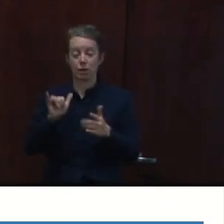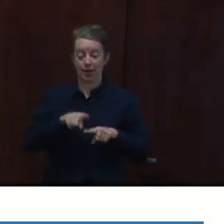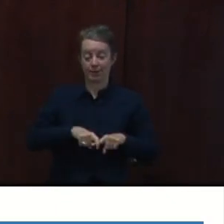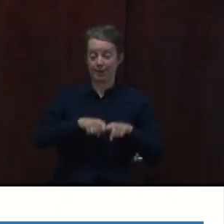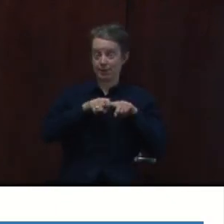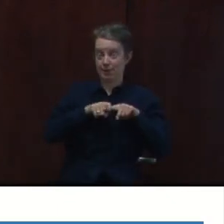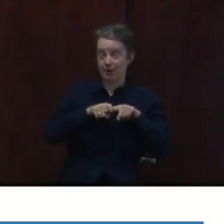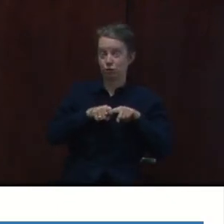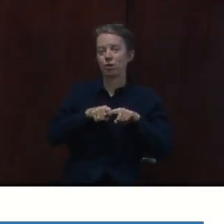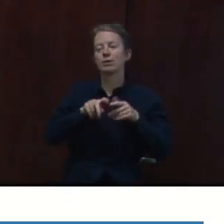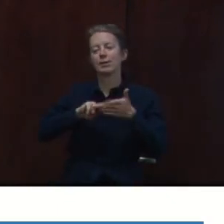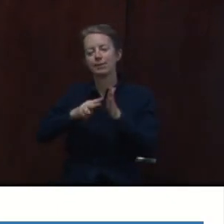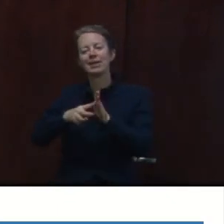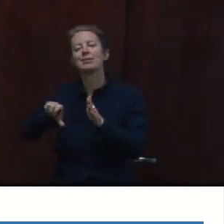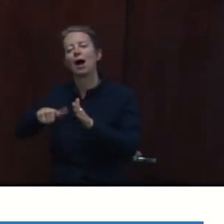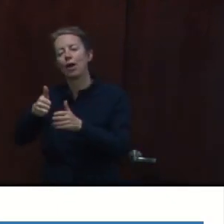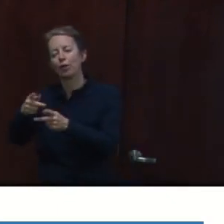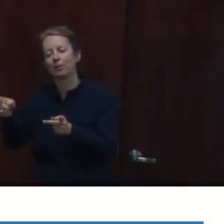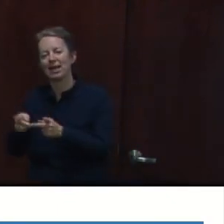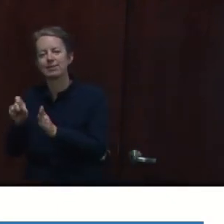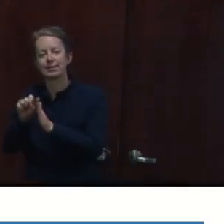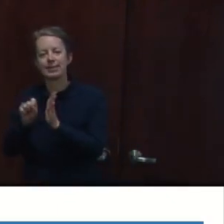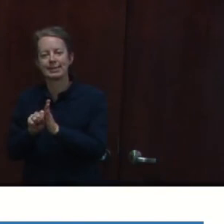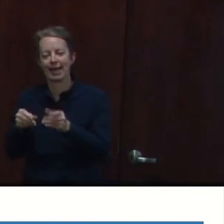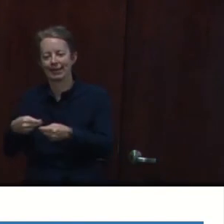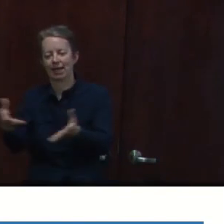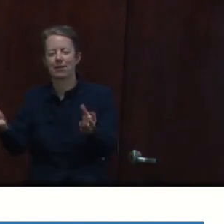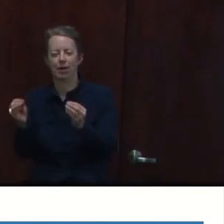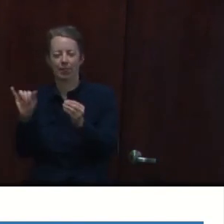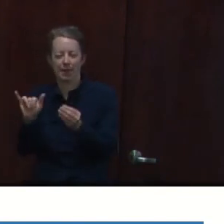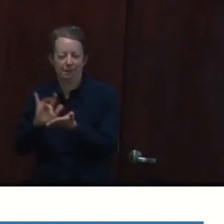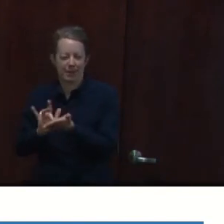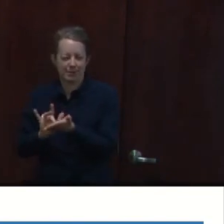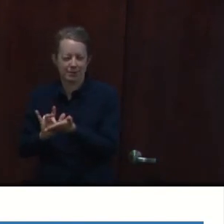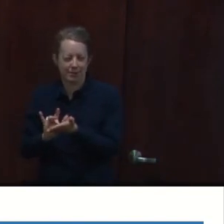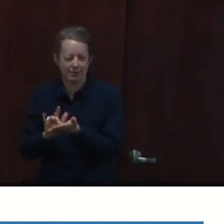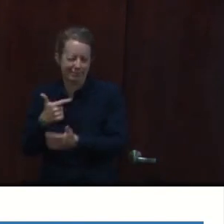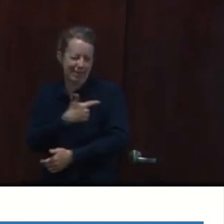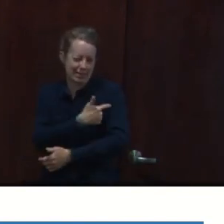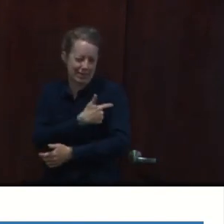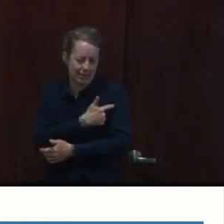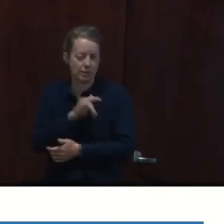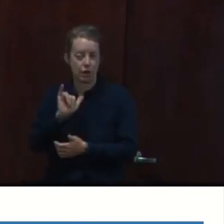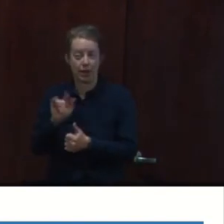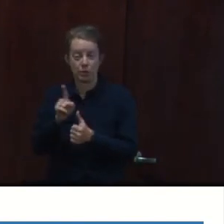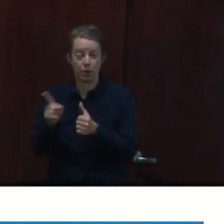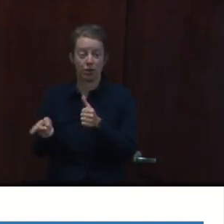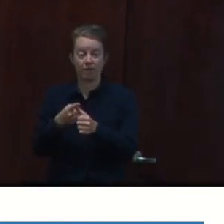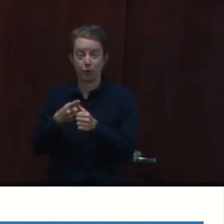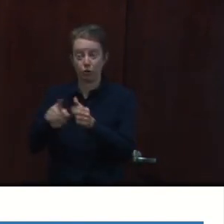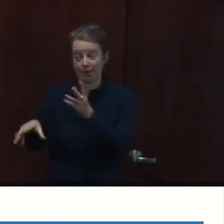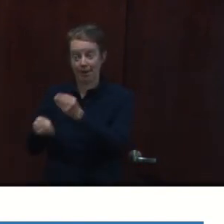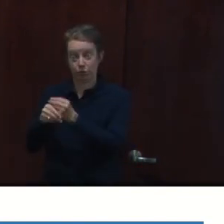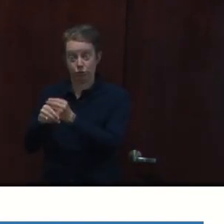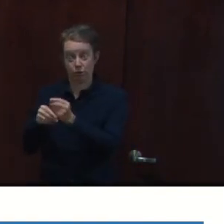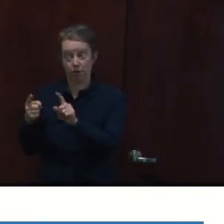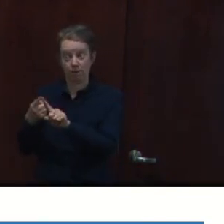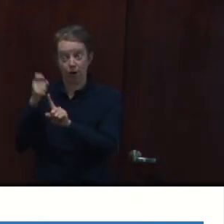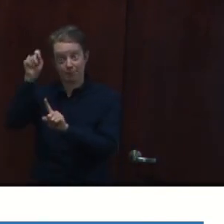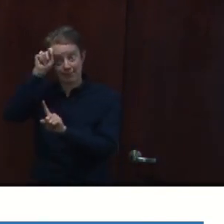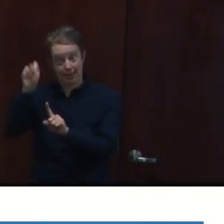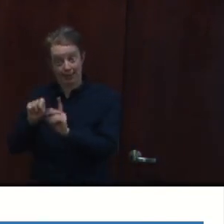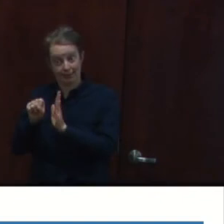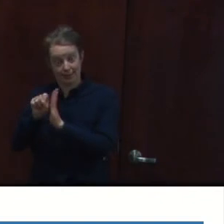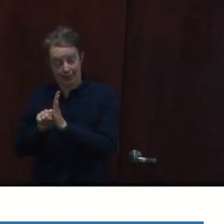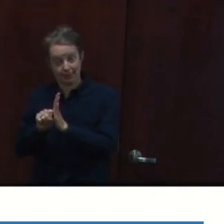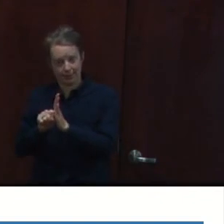other parts of our state to get those doses. So that's where that first bump came from. I think that's where the second bump